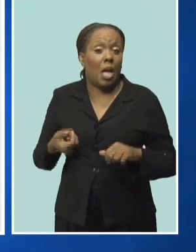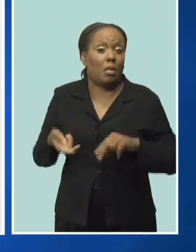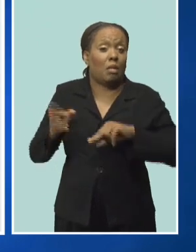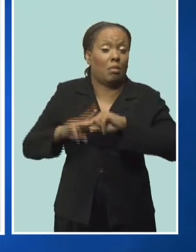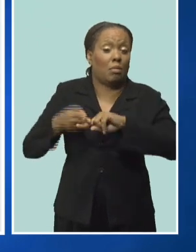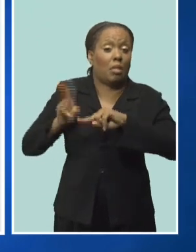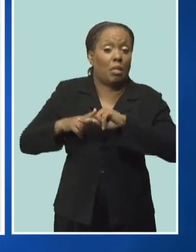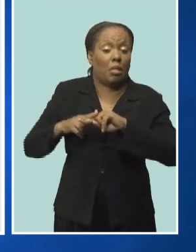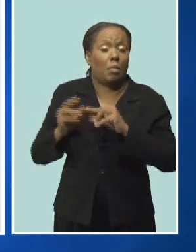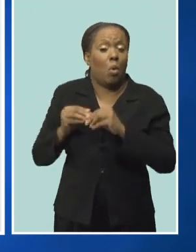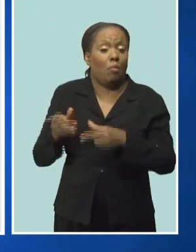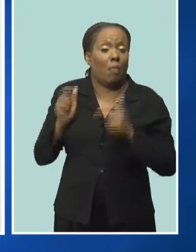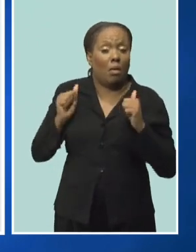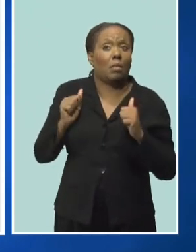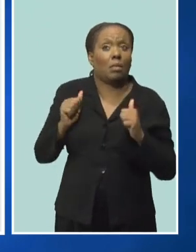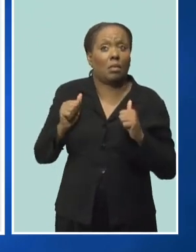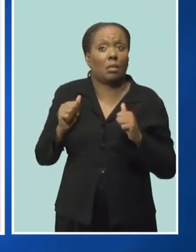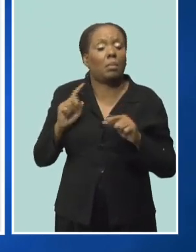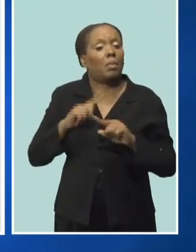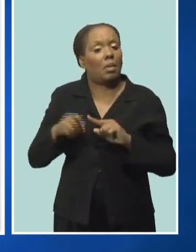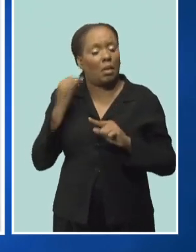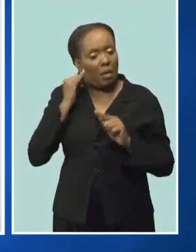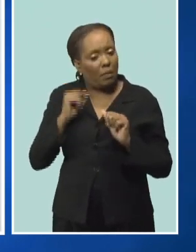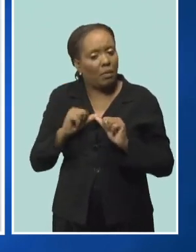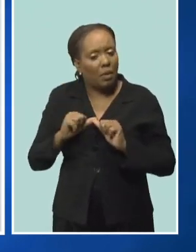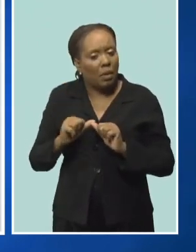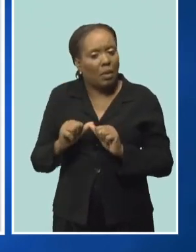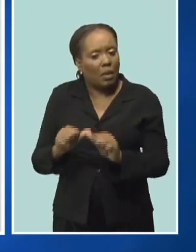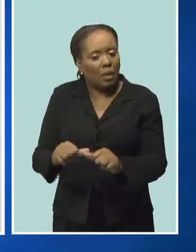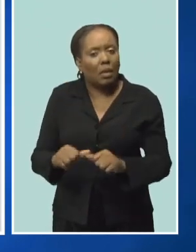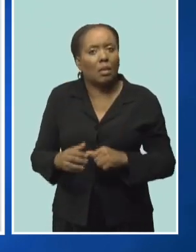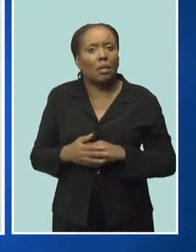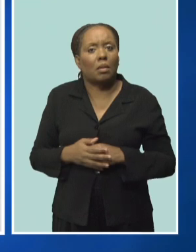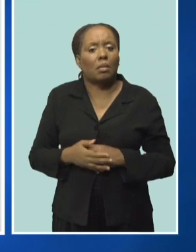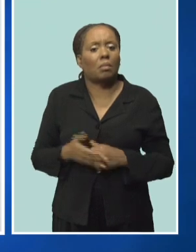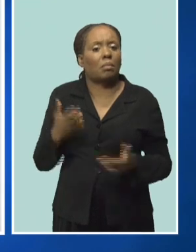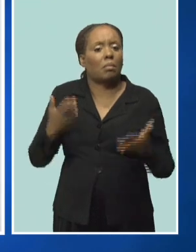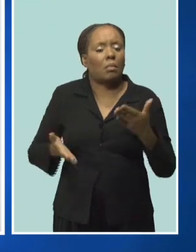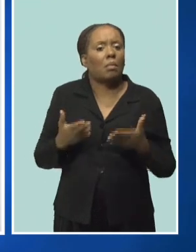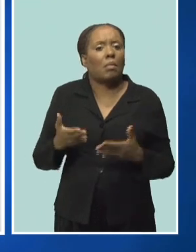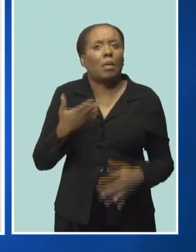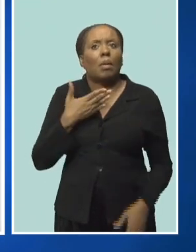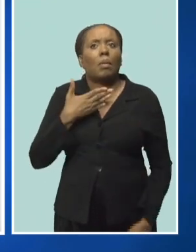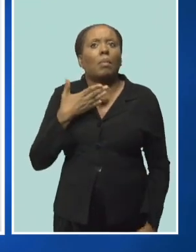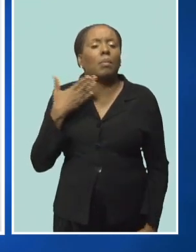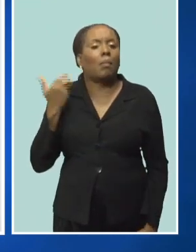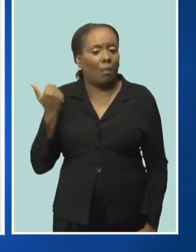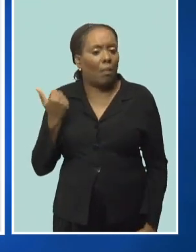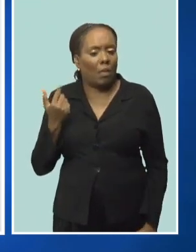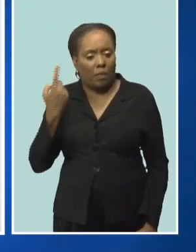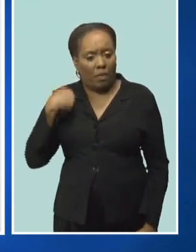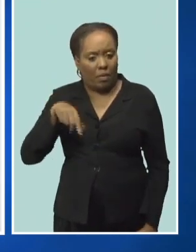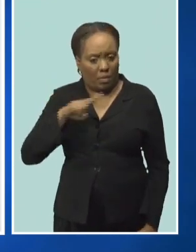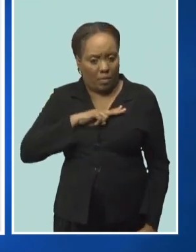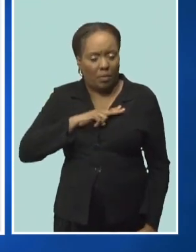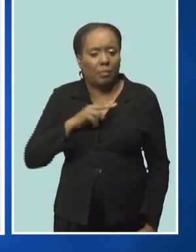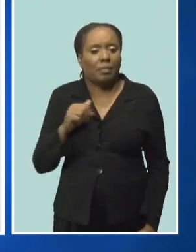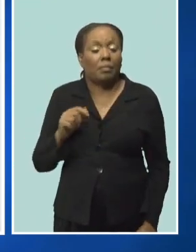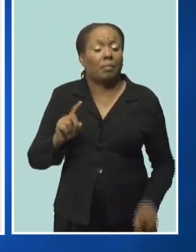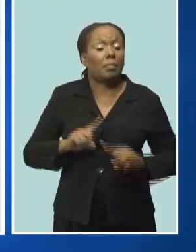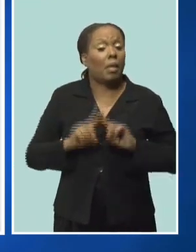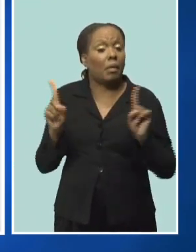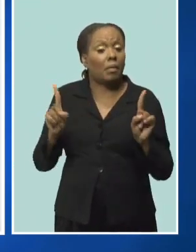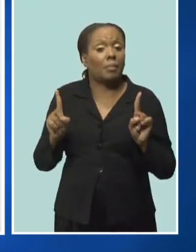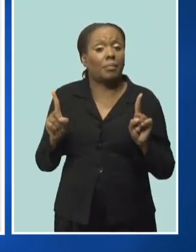change. But if it remains on current trajectory, we may be a little better off than we thought last night. The reality, however,